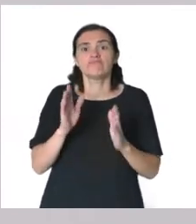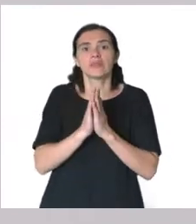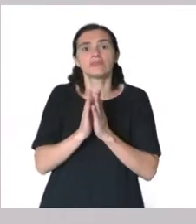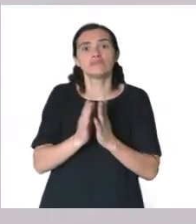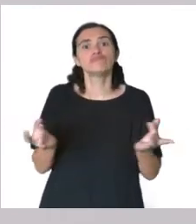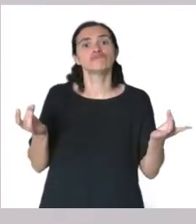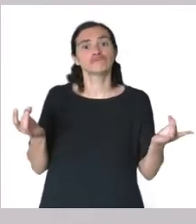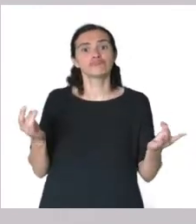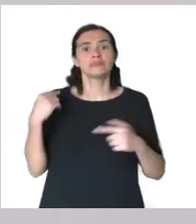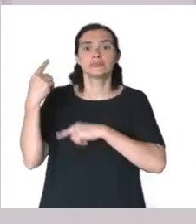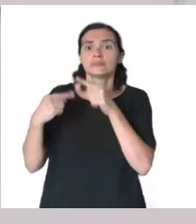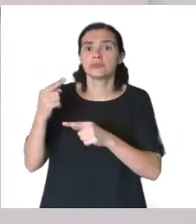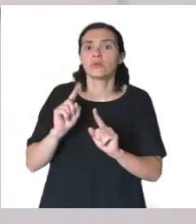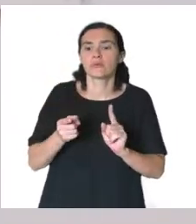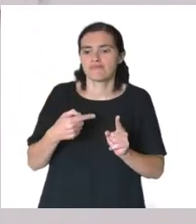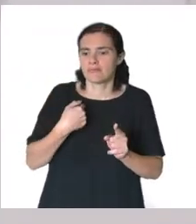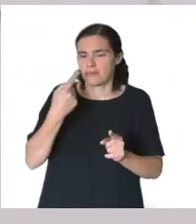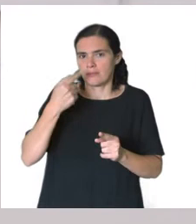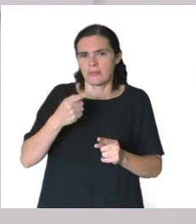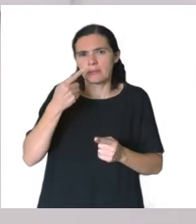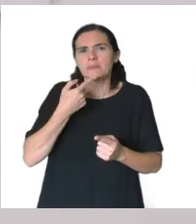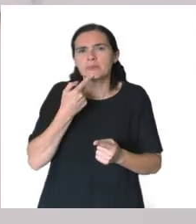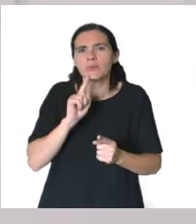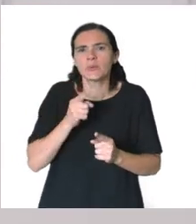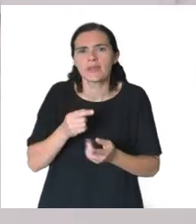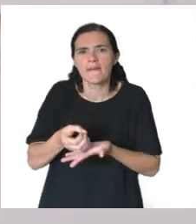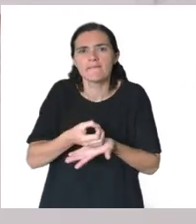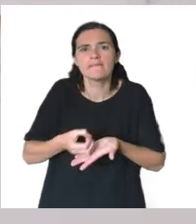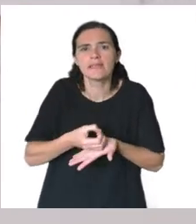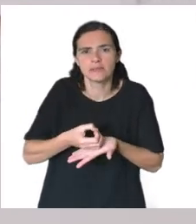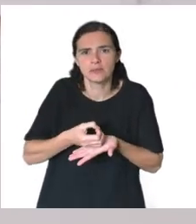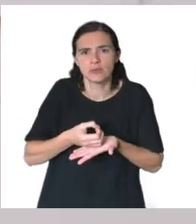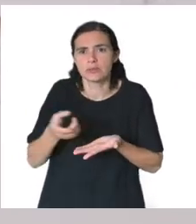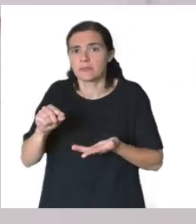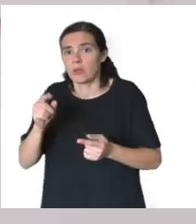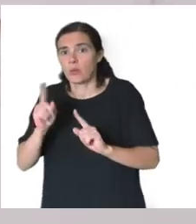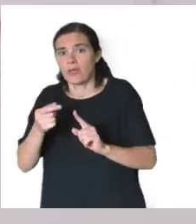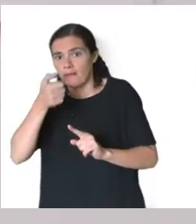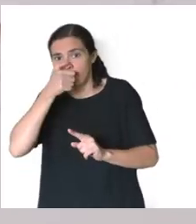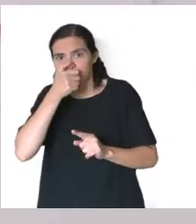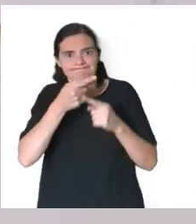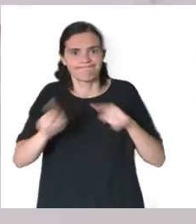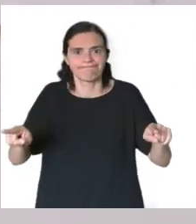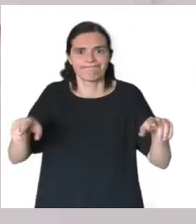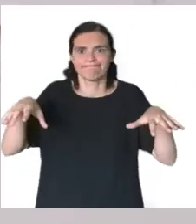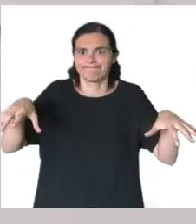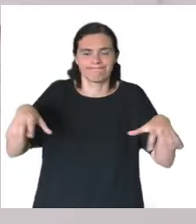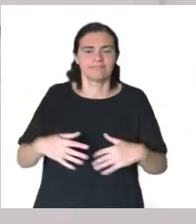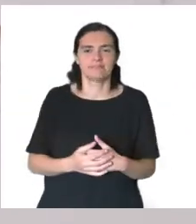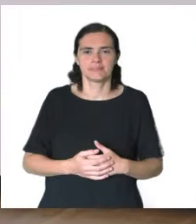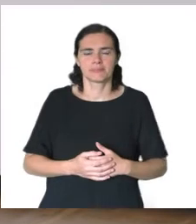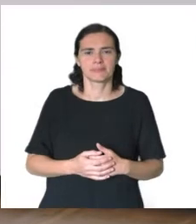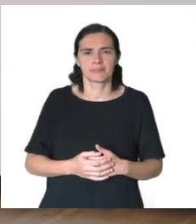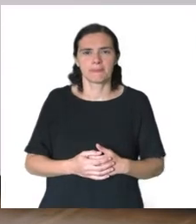towards a Zen Buddhist tradition, where the notion of what's empty and what's full is very